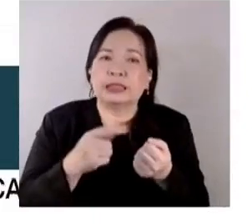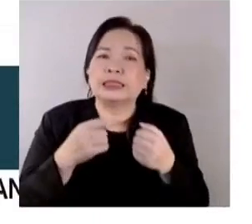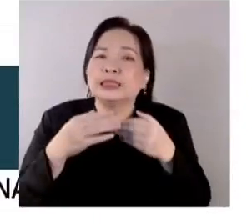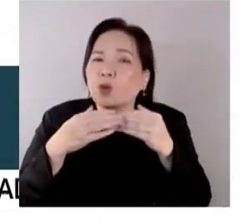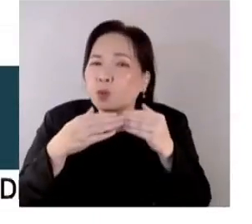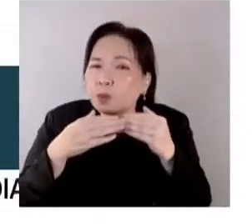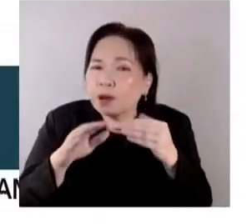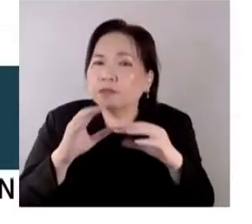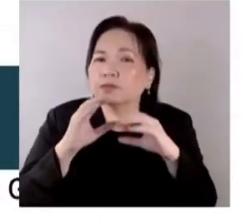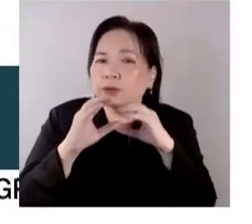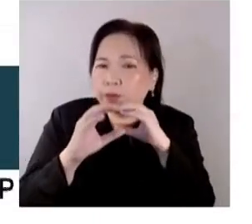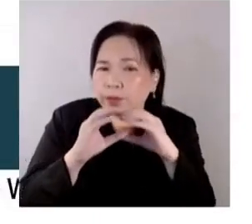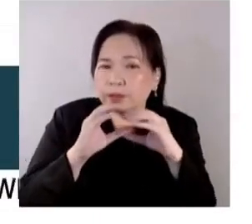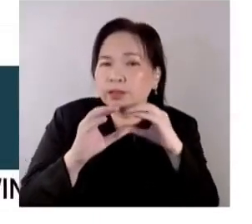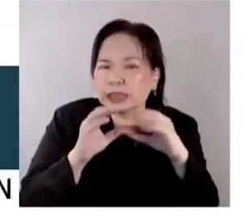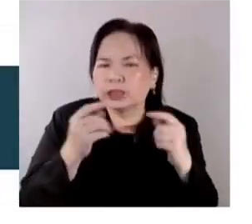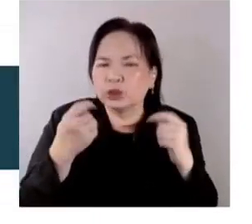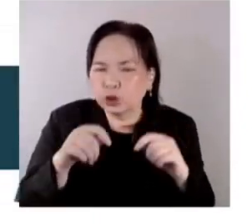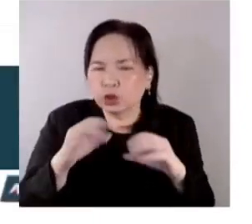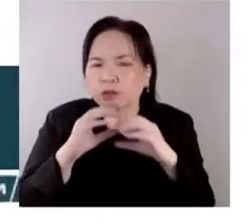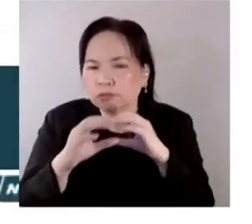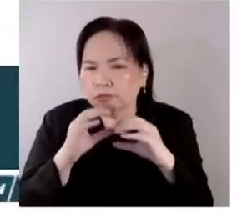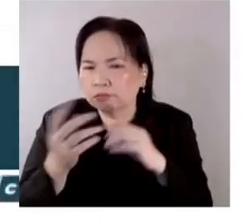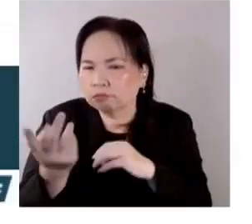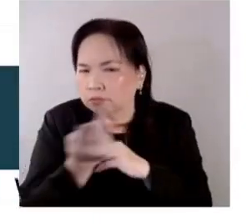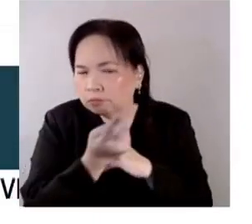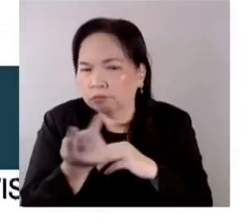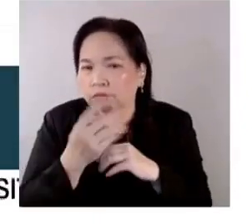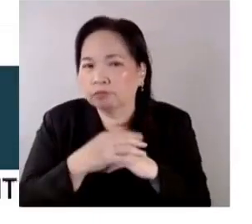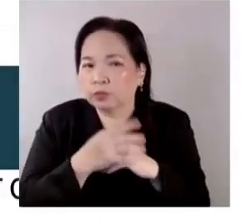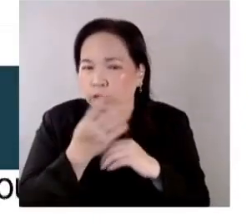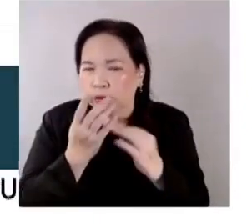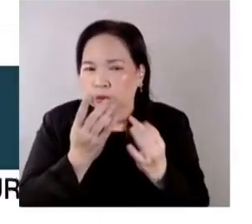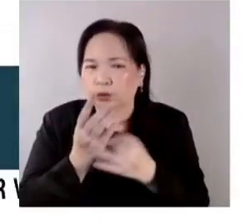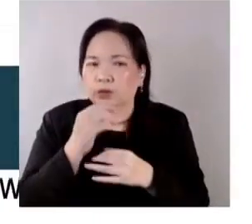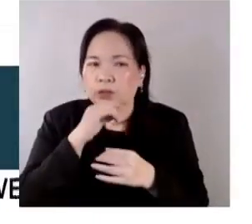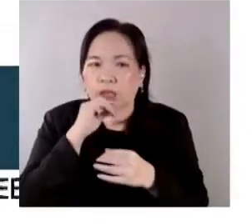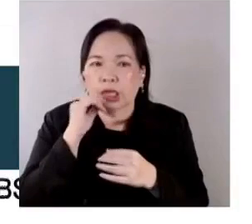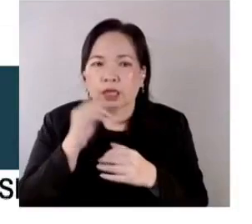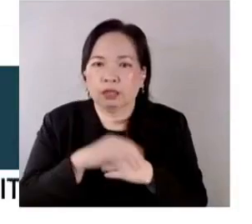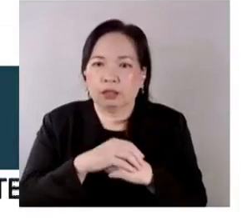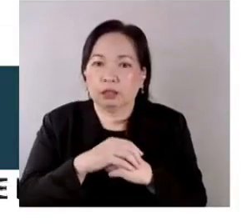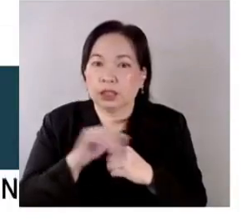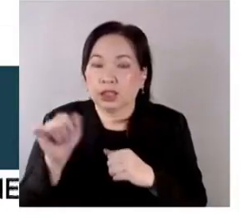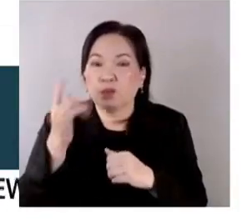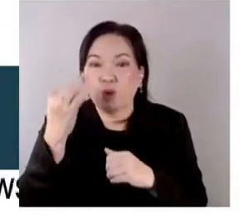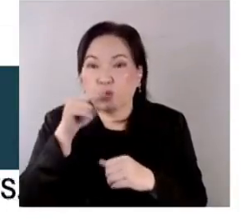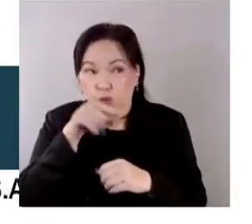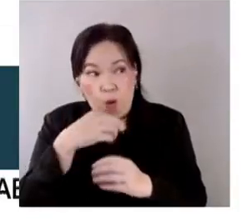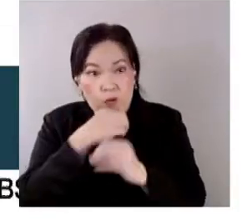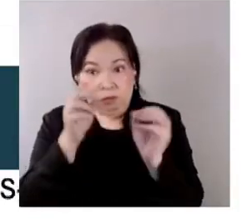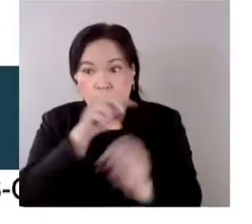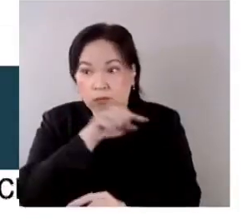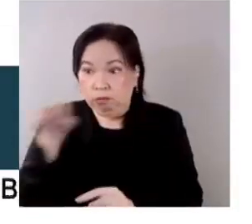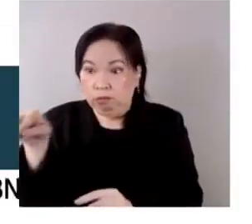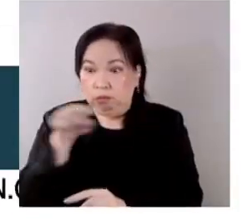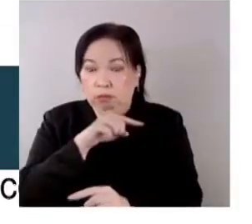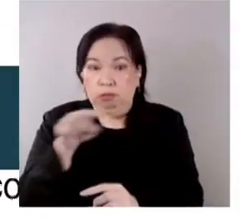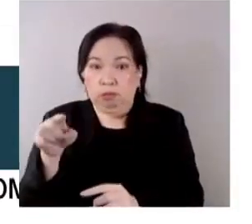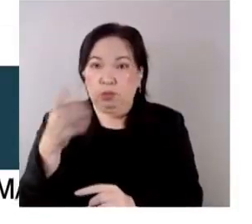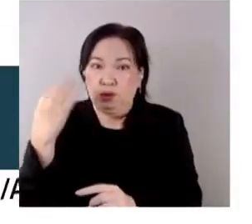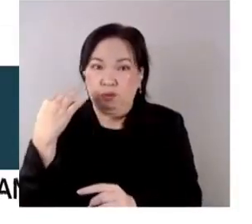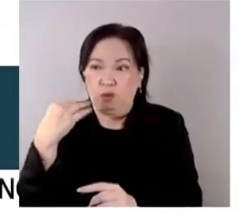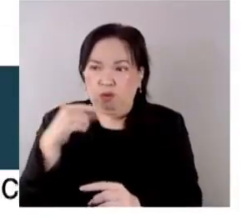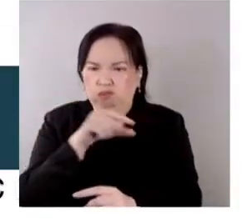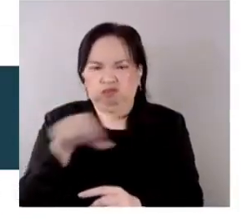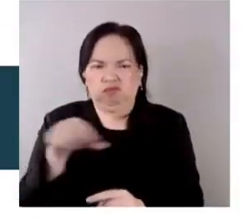communication. Now, because right now, especially when it comes to mill-to-mill relationship, there's been no communication whatsoever.